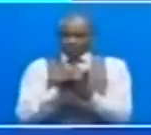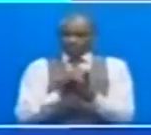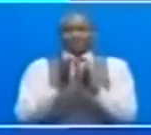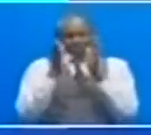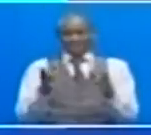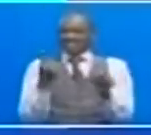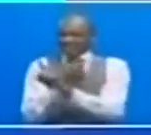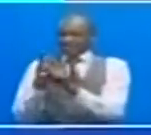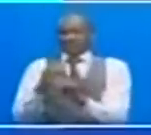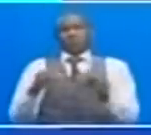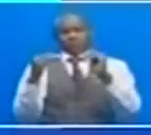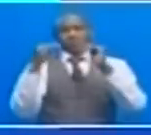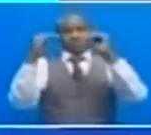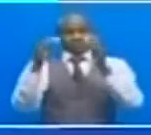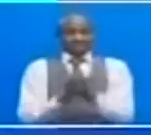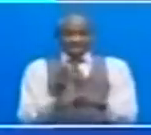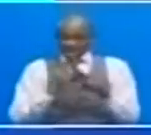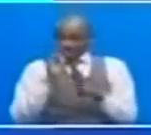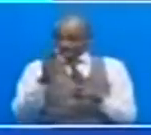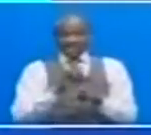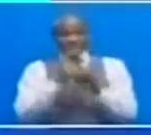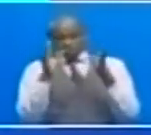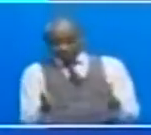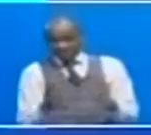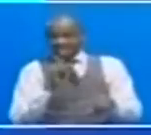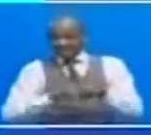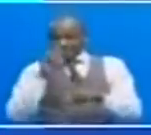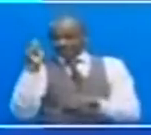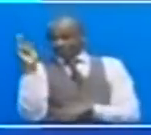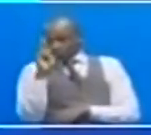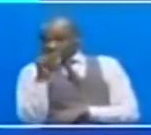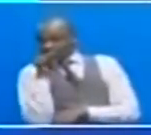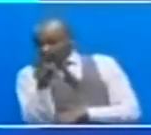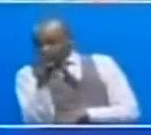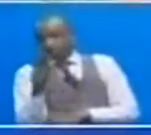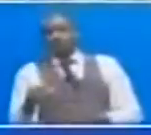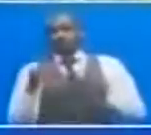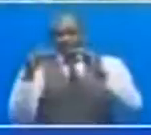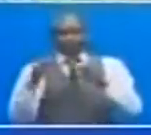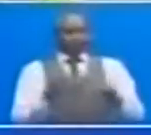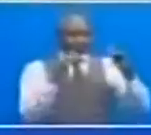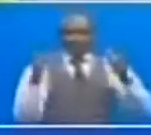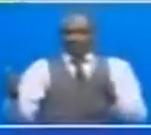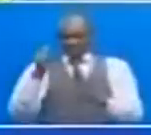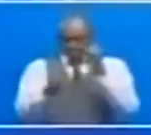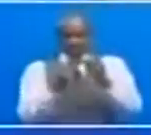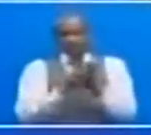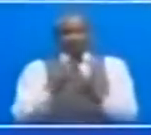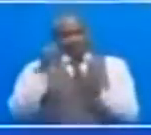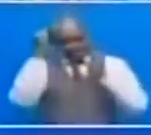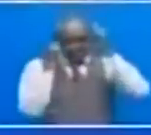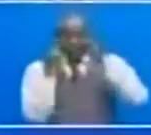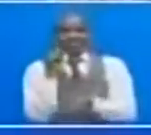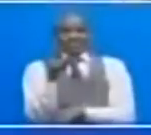records, among other duties. Her name came to the limelight after President Uhuru Kenyatta made postings, promotions and appointments of the officers of the